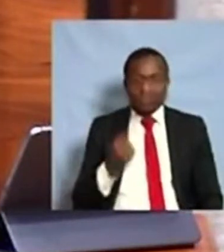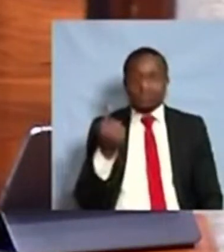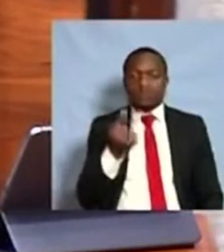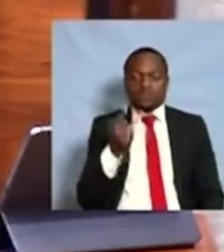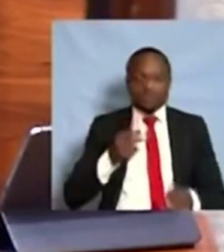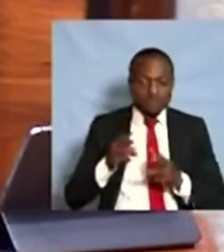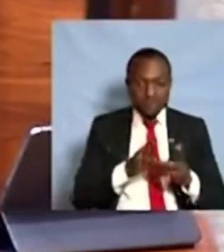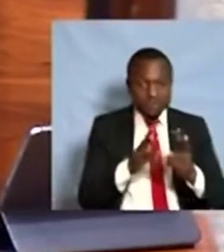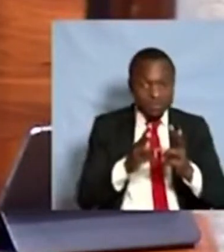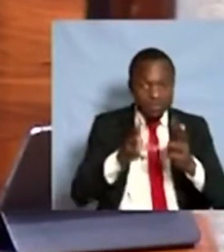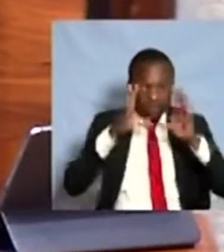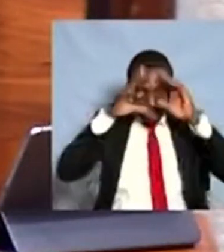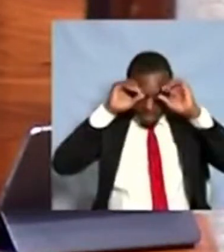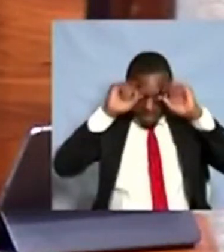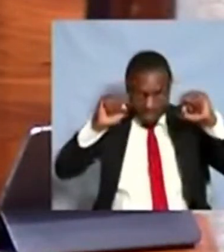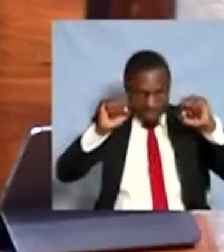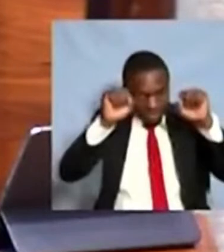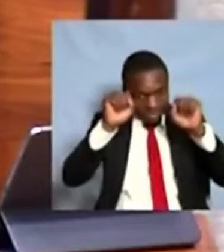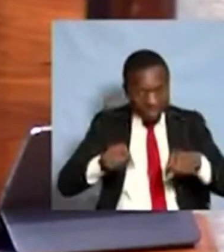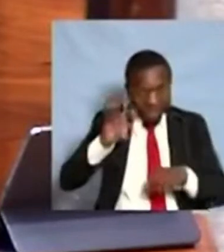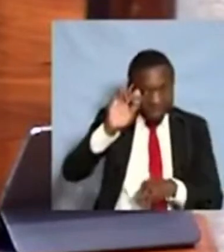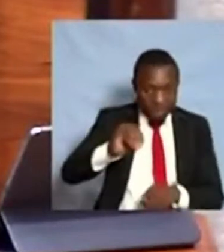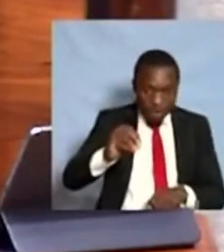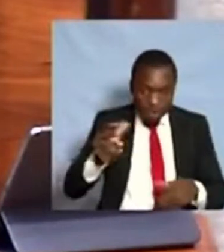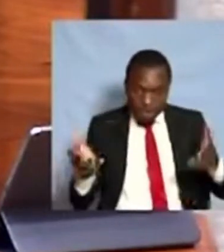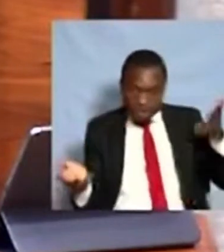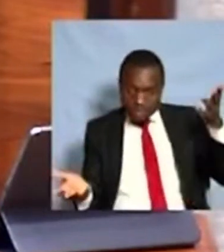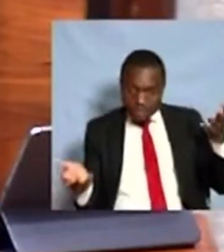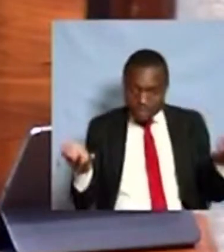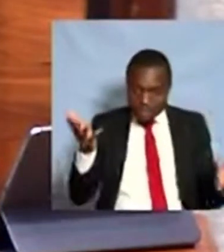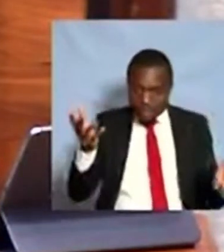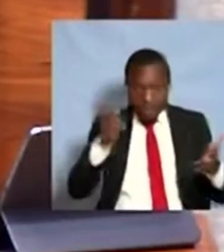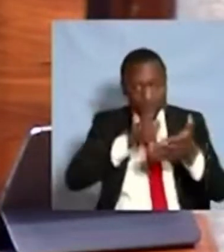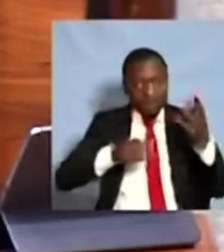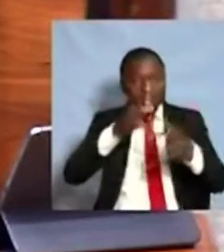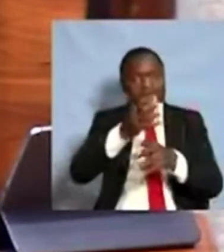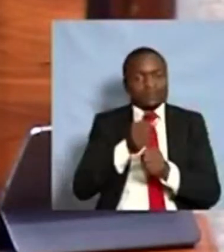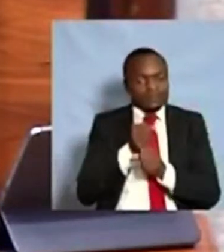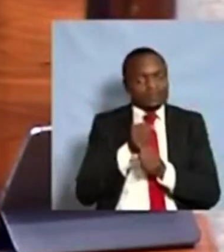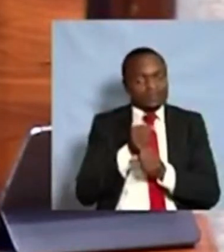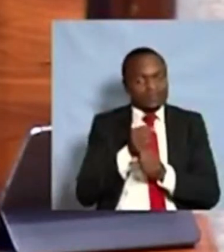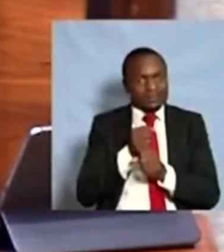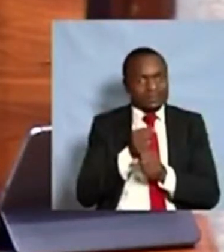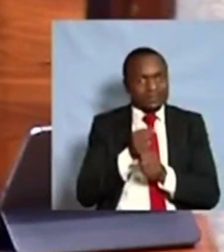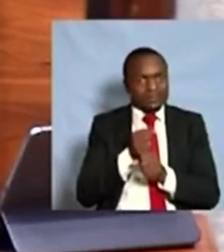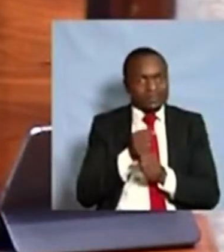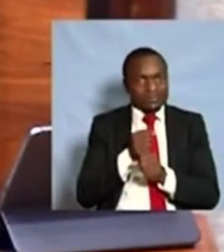way the President could put a measure on what has been achieved